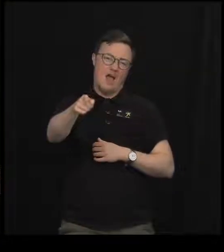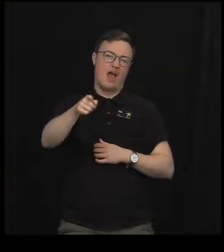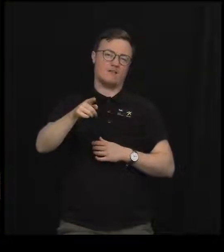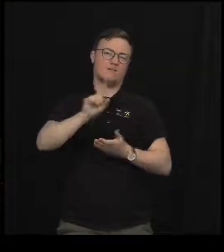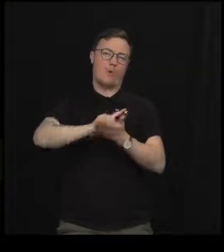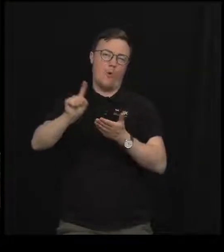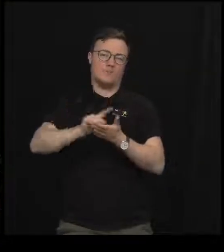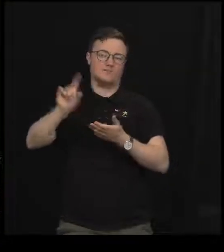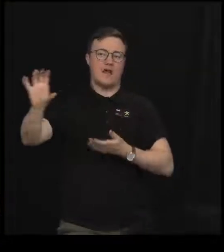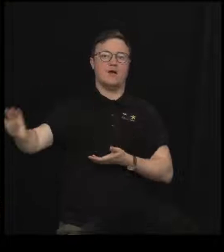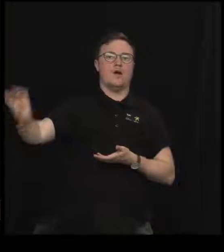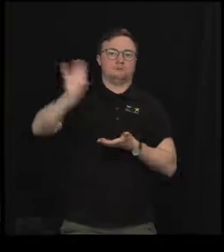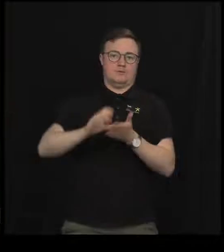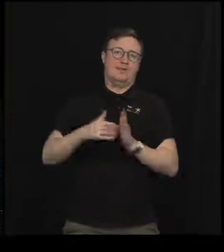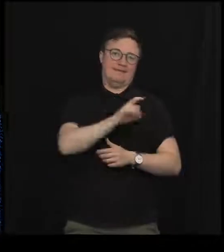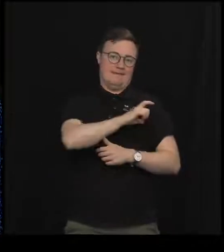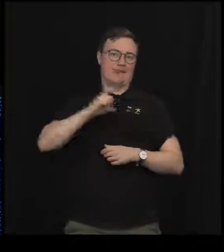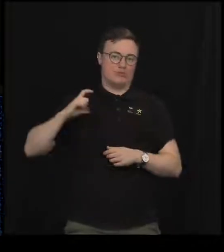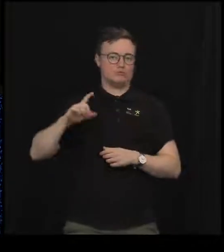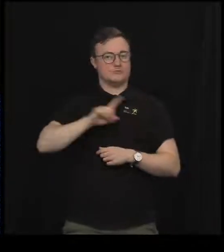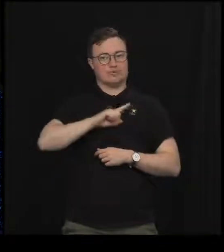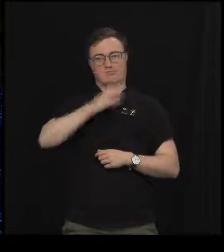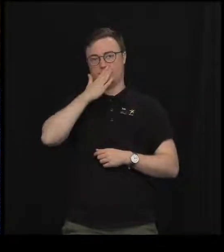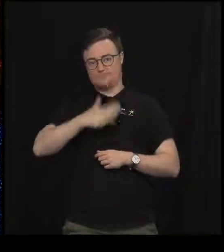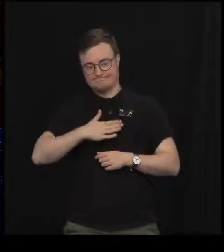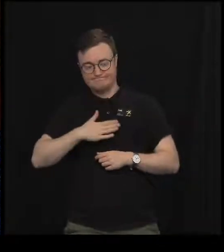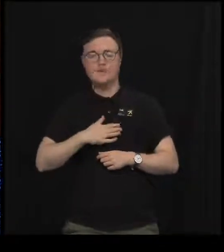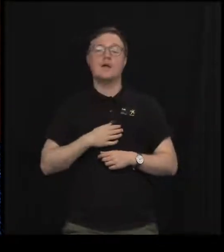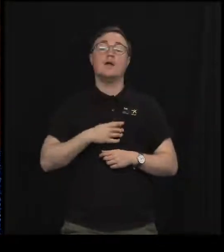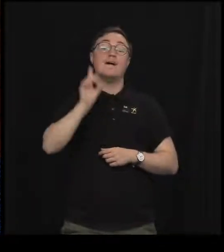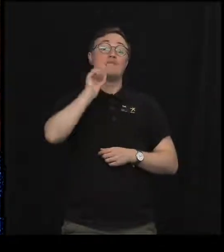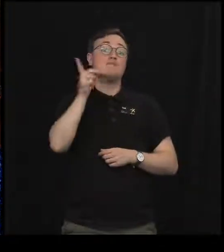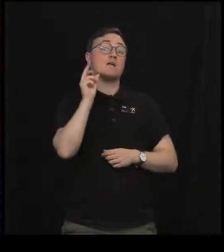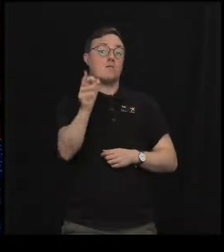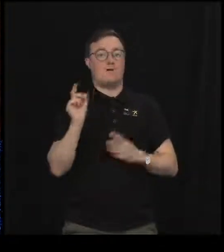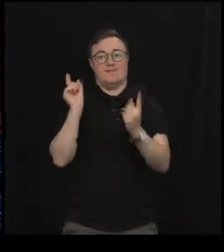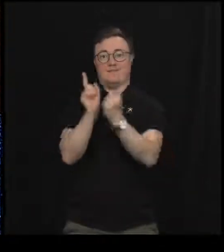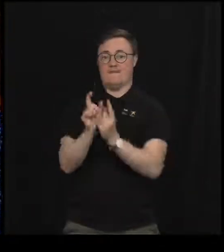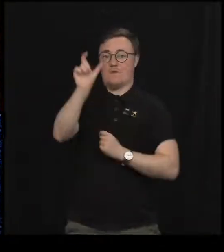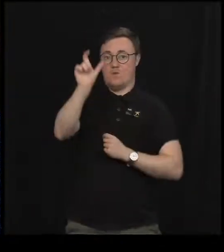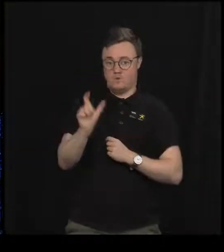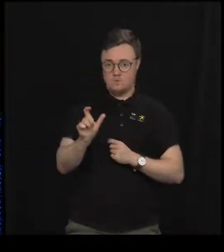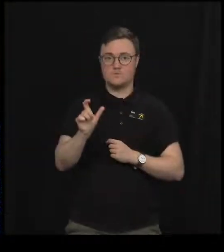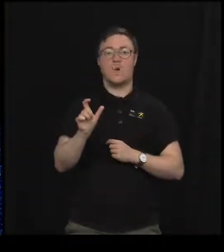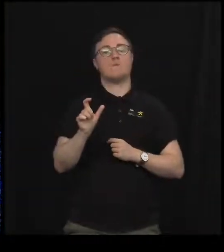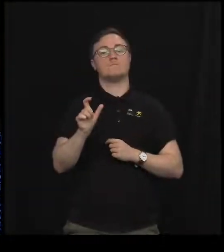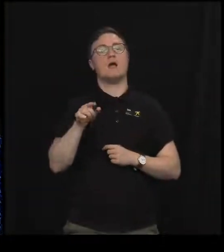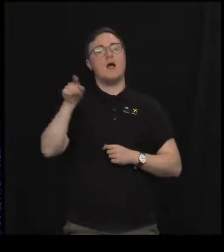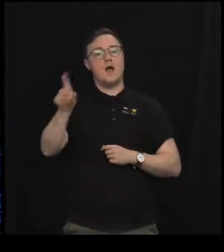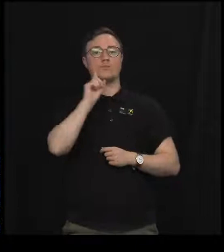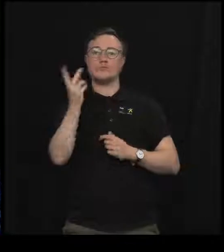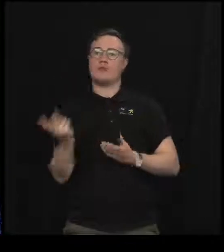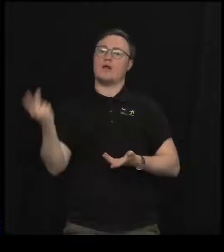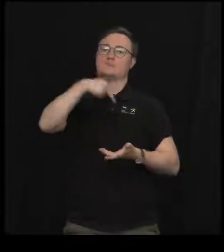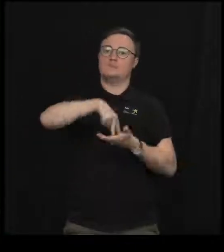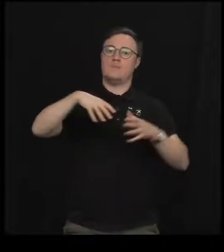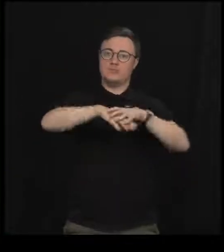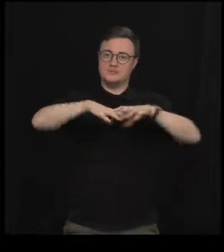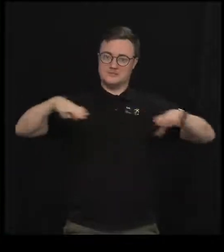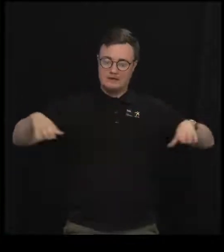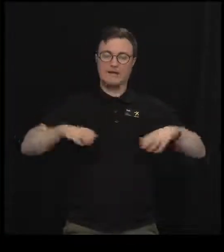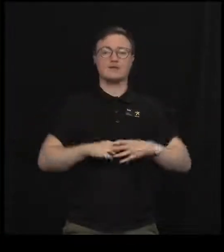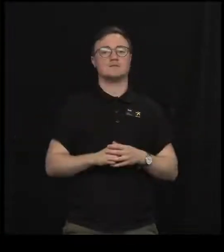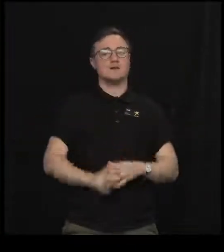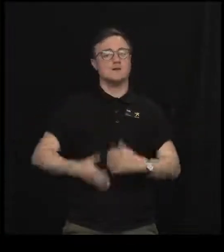his wealth to the foundation. And every year when we meet with him as the whole foundation, he gets up on stage, he gives